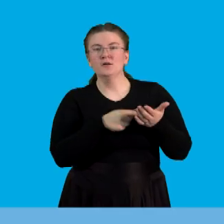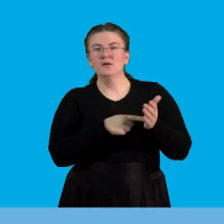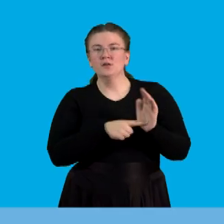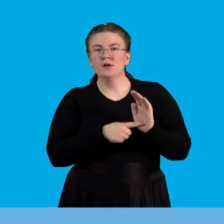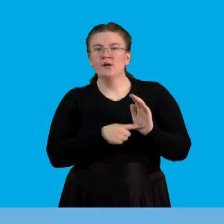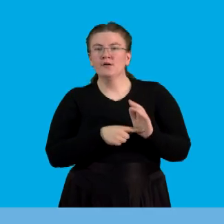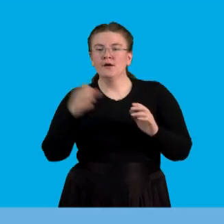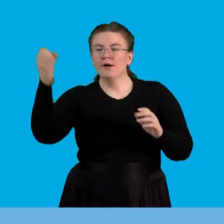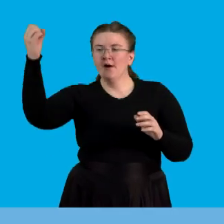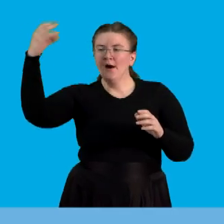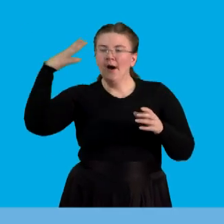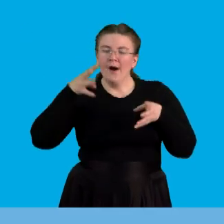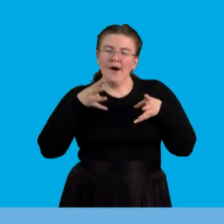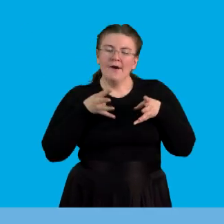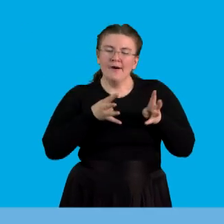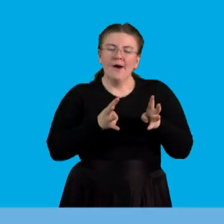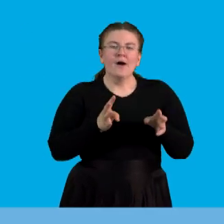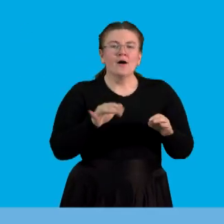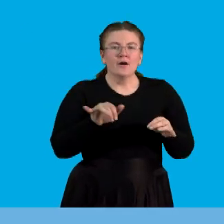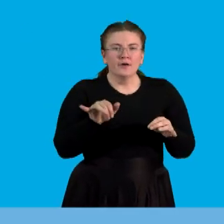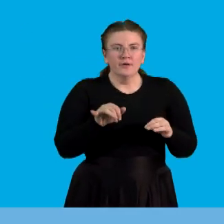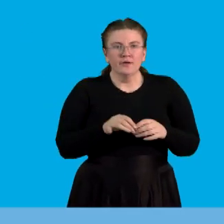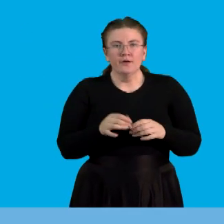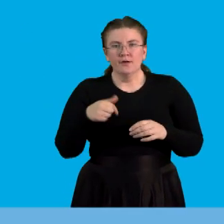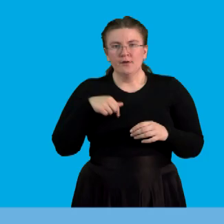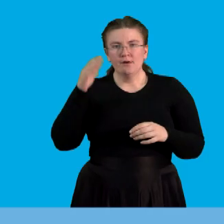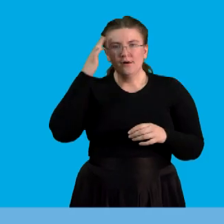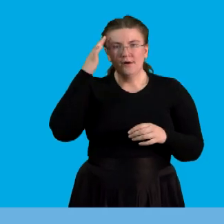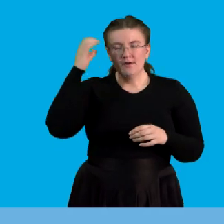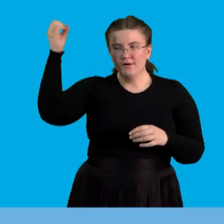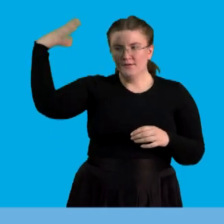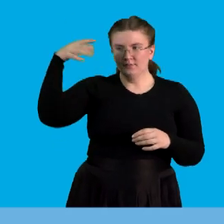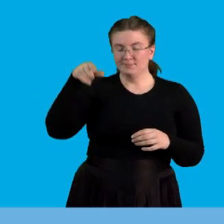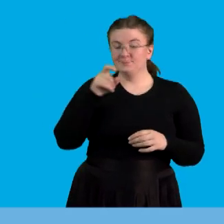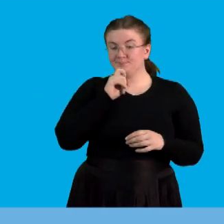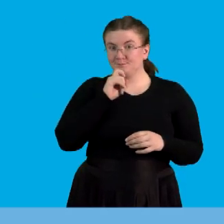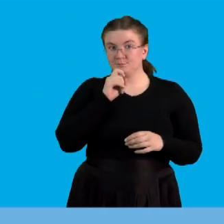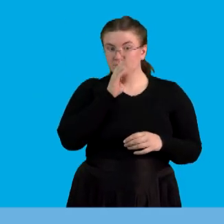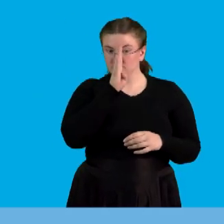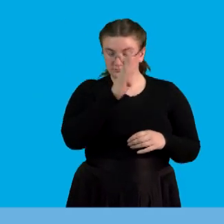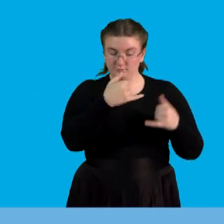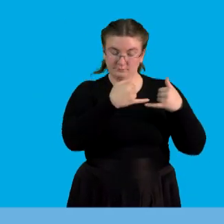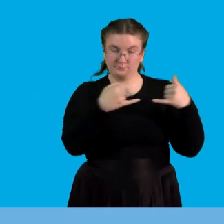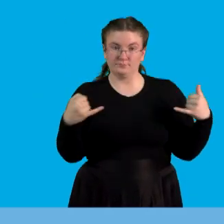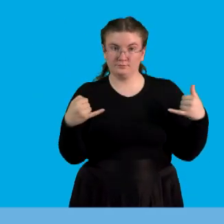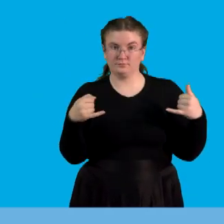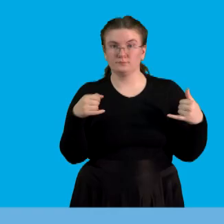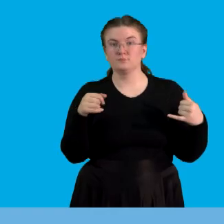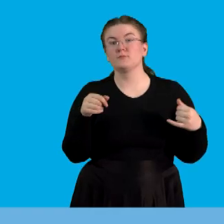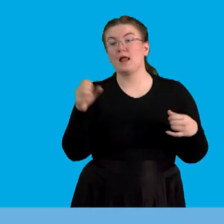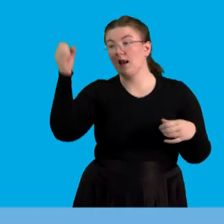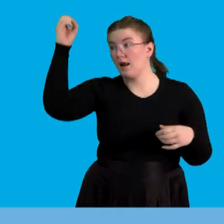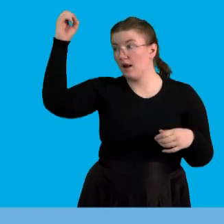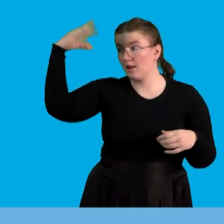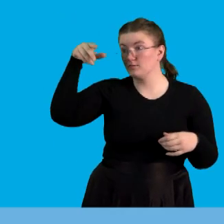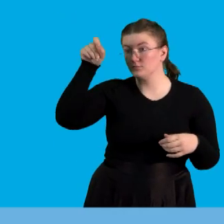light. We know that light rays are drawn using straight lines. They need to also have the arrowheads. In this case, because light is